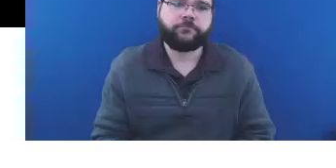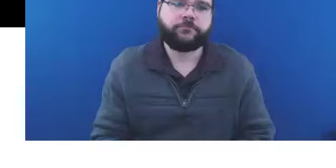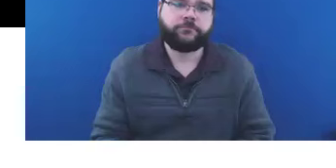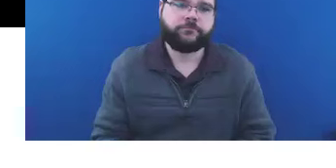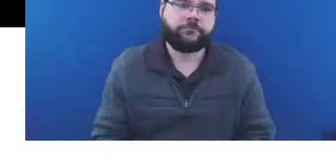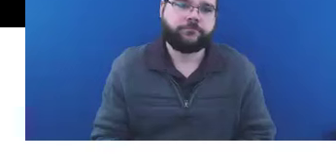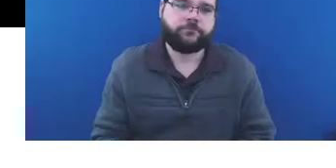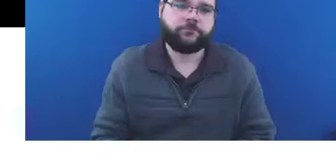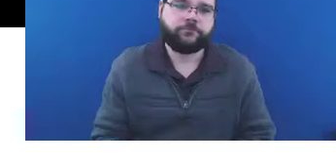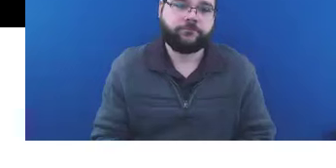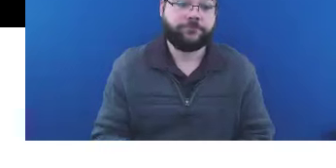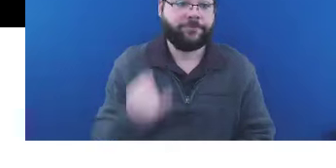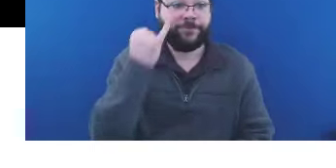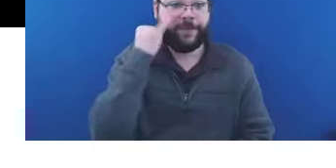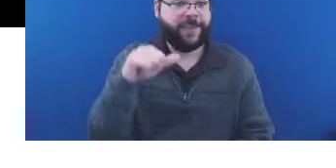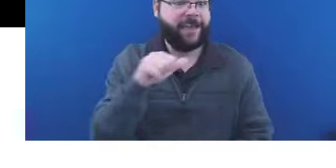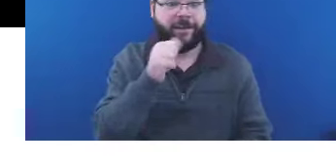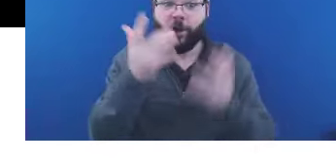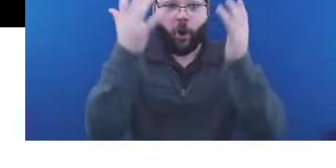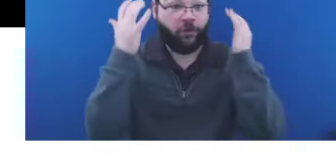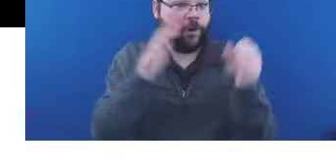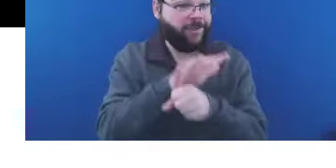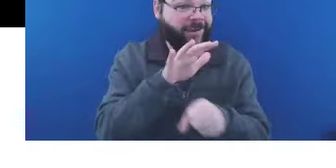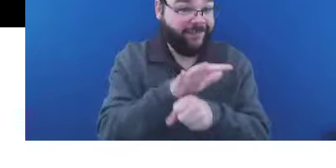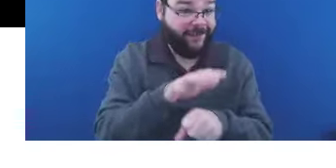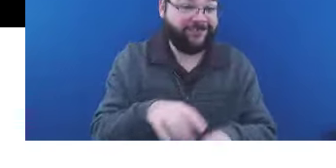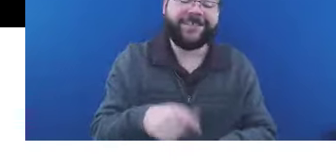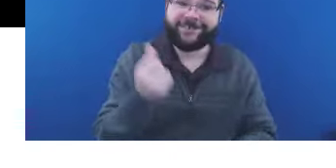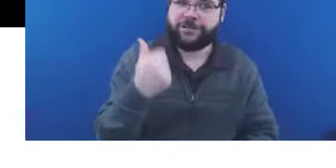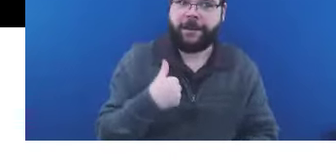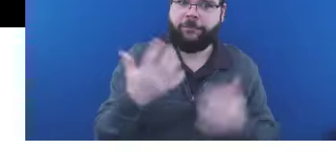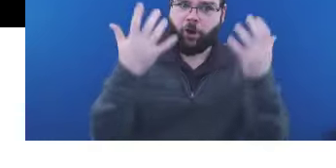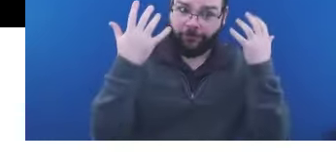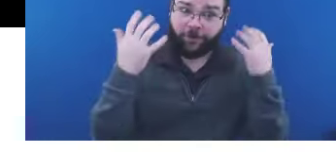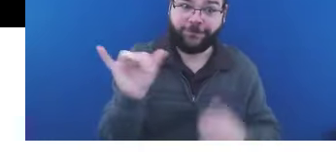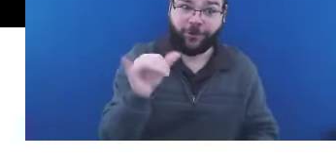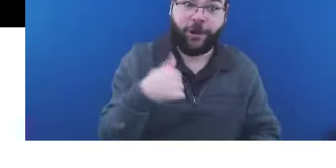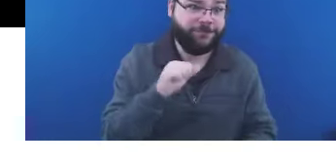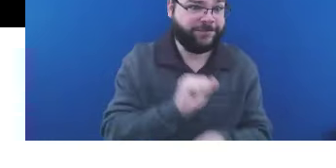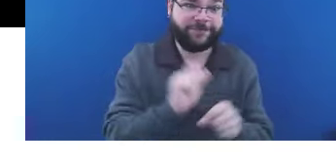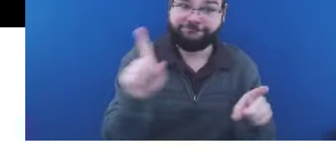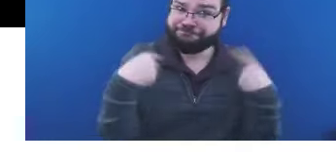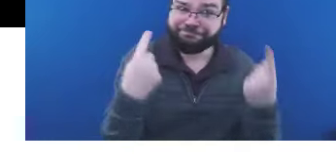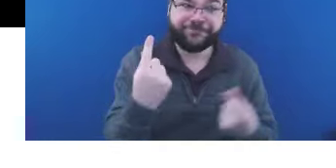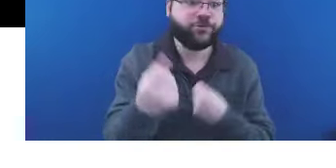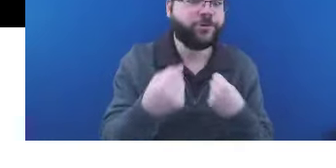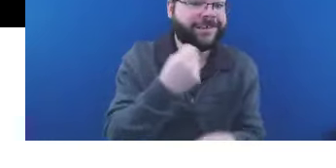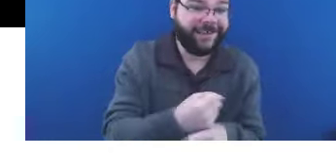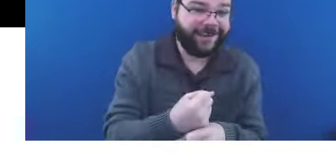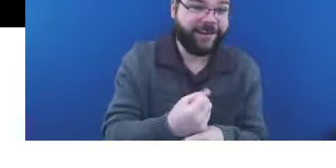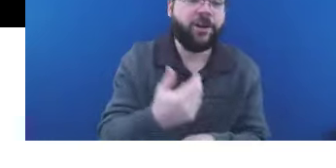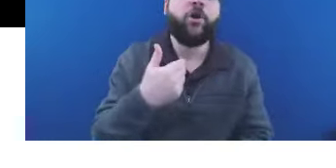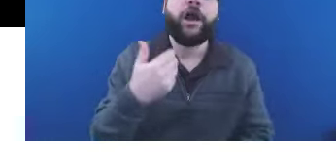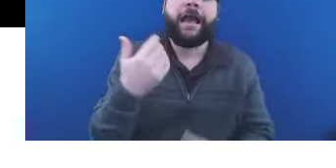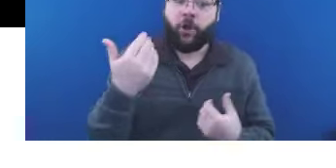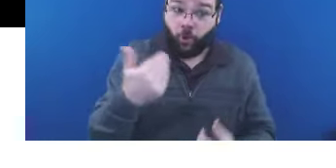And if that's not overwhelming to you, because it is to me, and I've been doing this for 20 years, there is light at